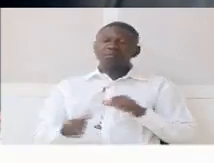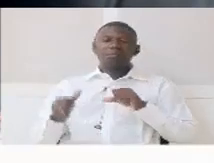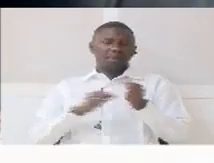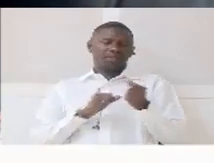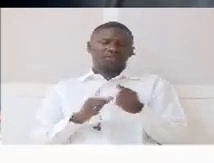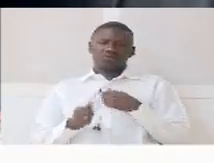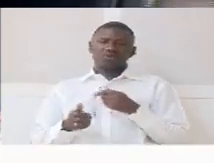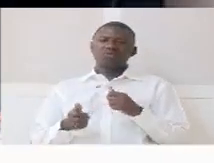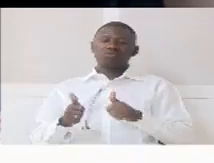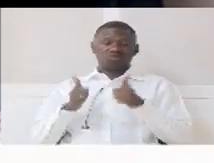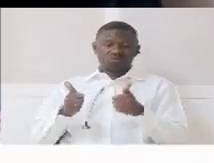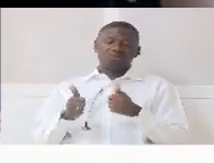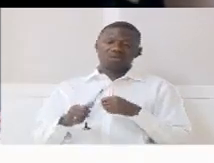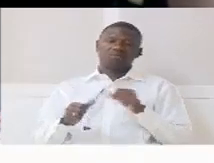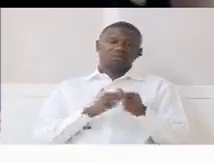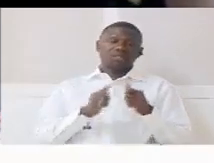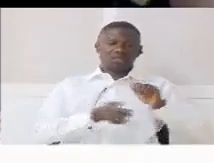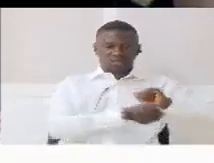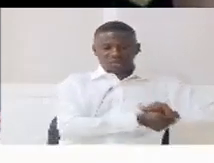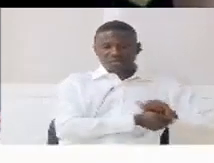more convenient than to be at the remand.